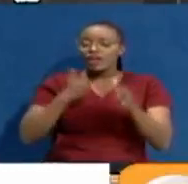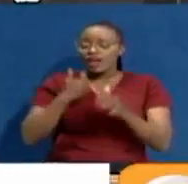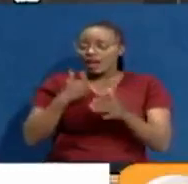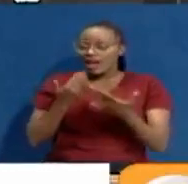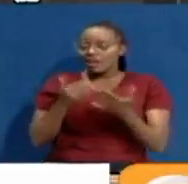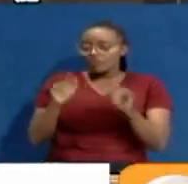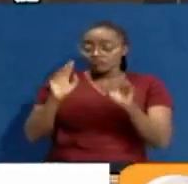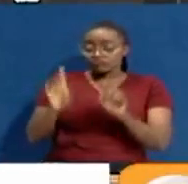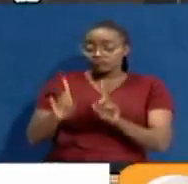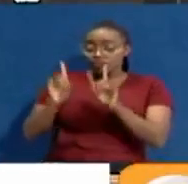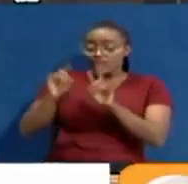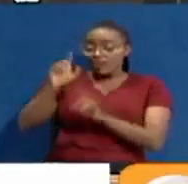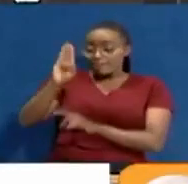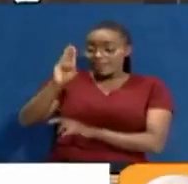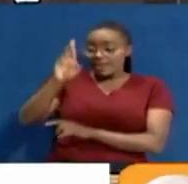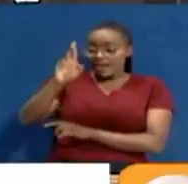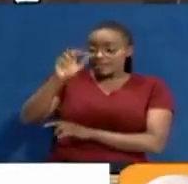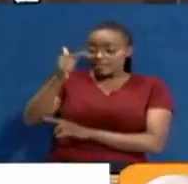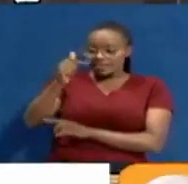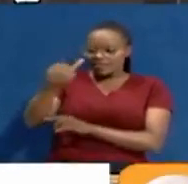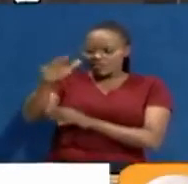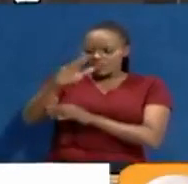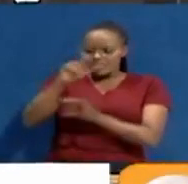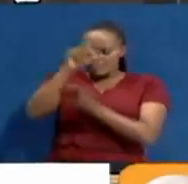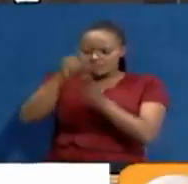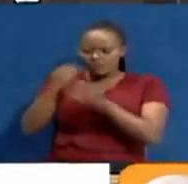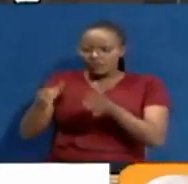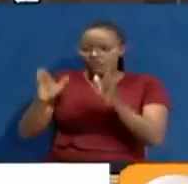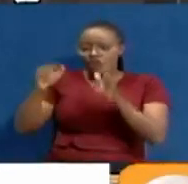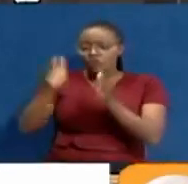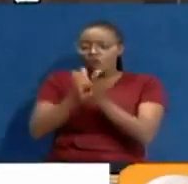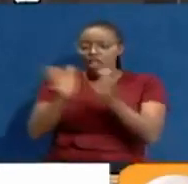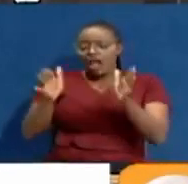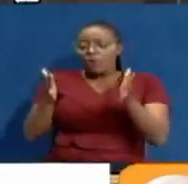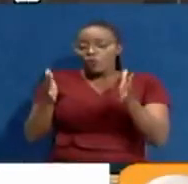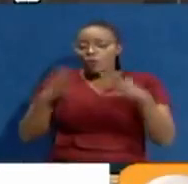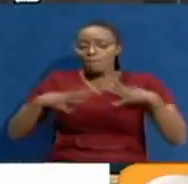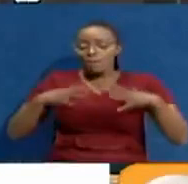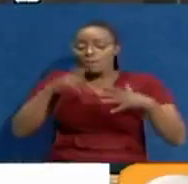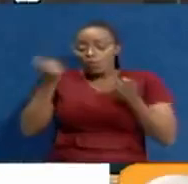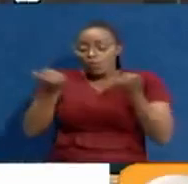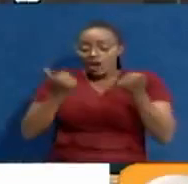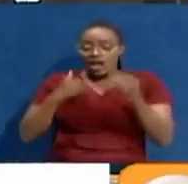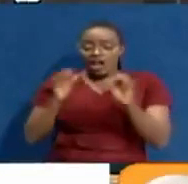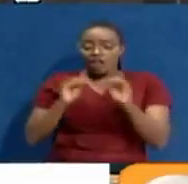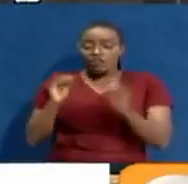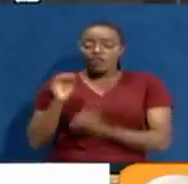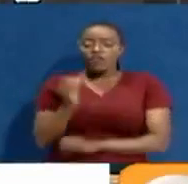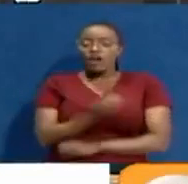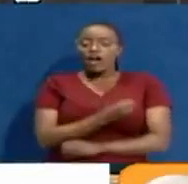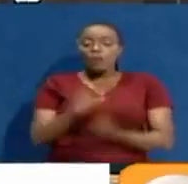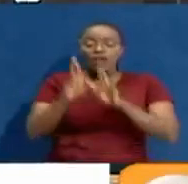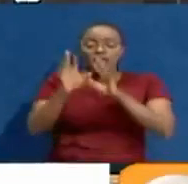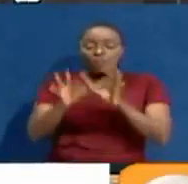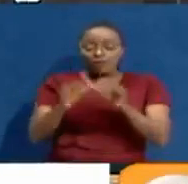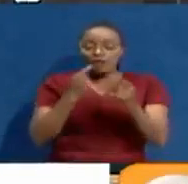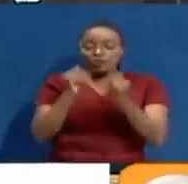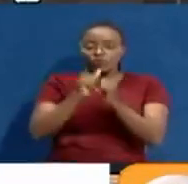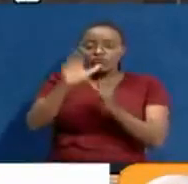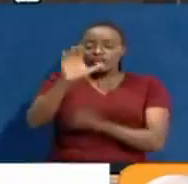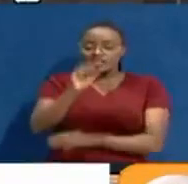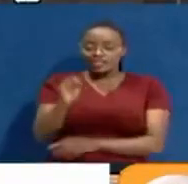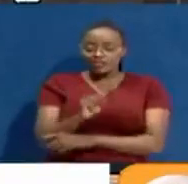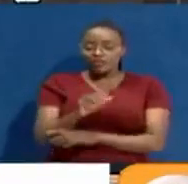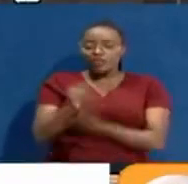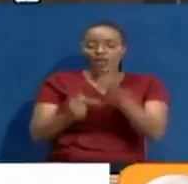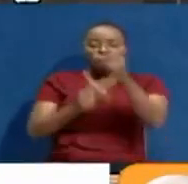a dedicated BRT line to enable public service vehicle users to use the road as well. Faizal Ahmed spoke to CS Macharia